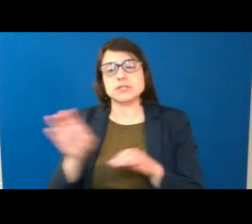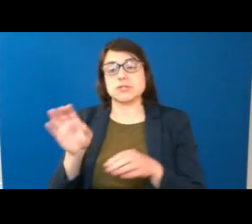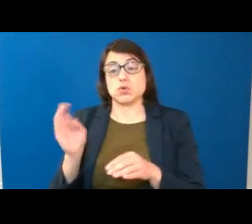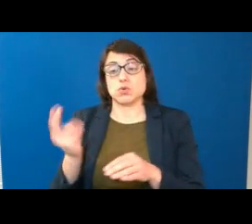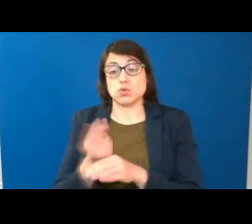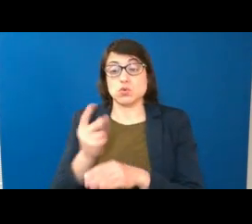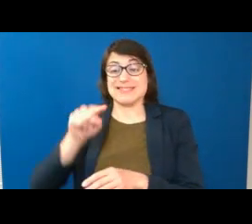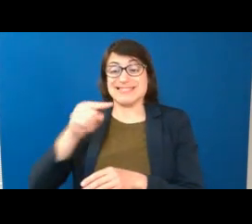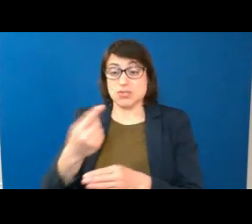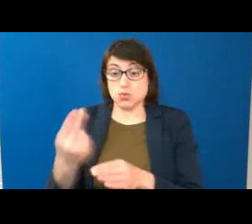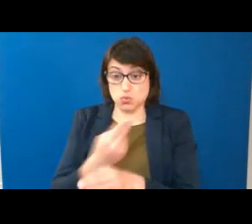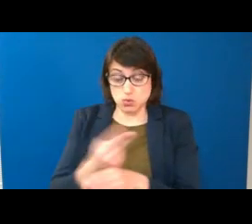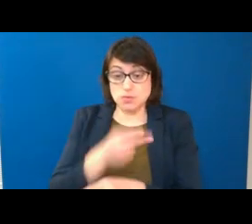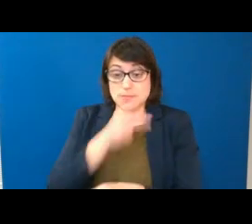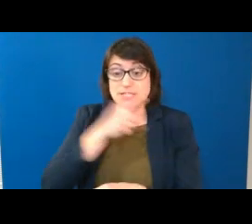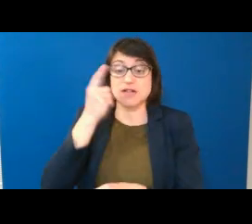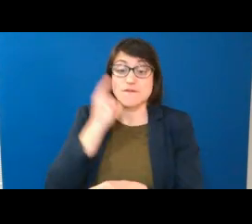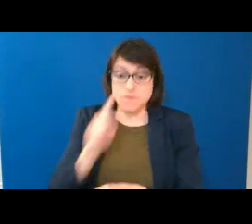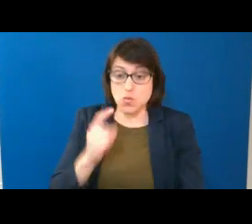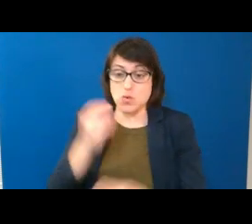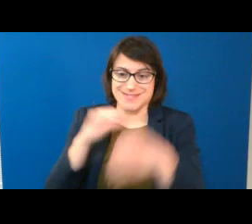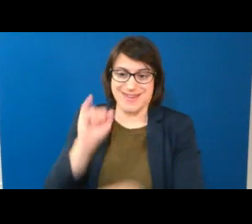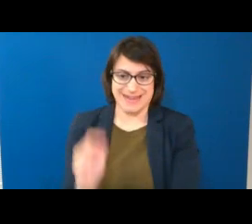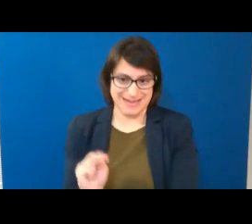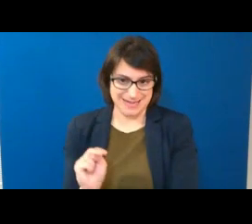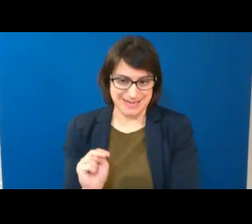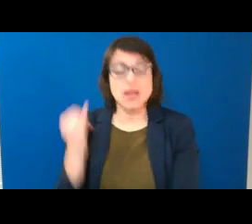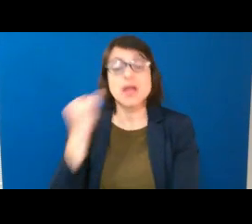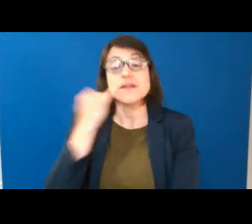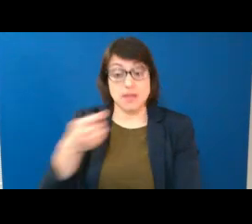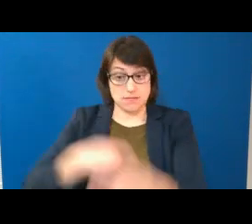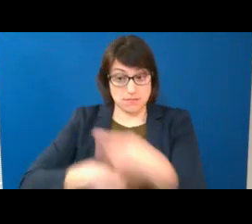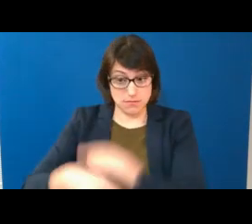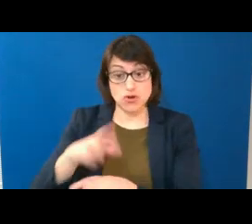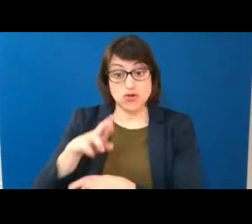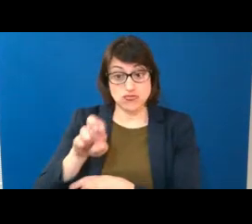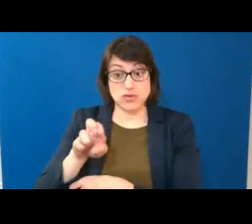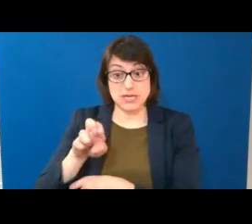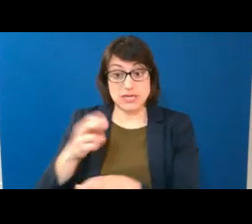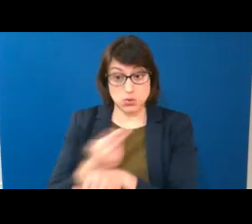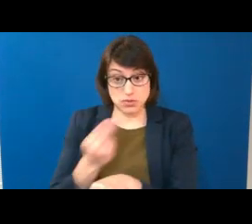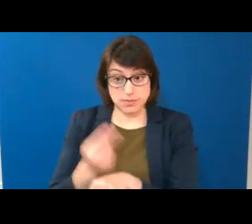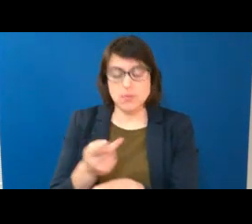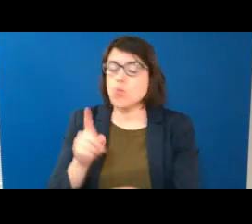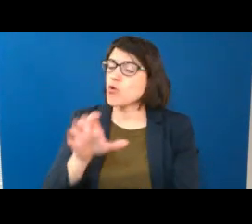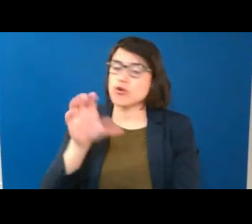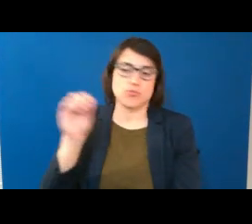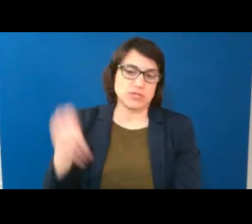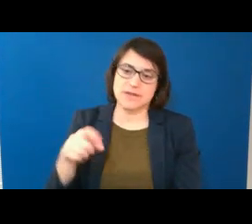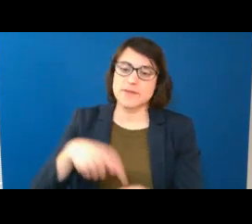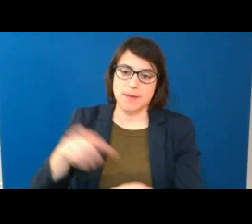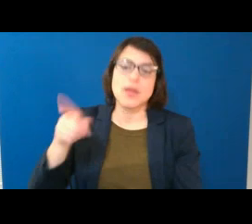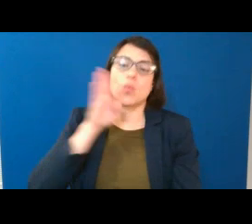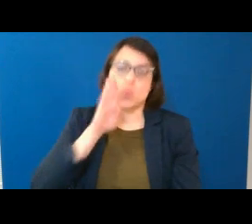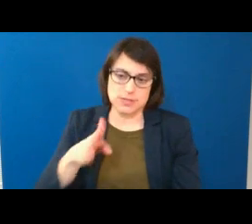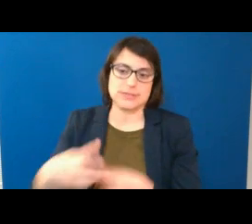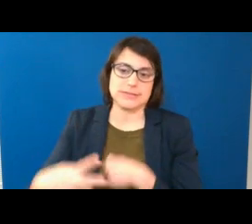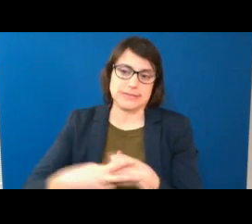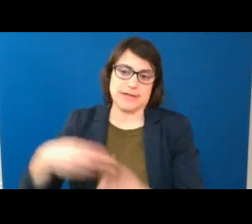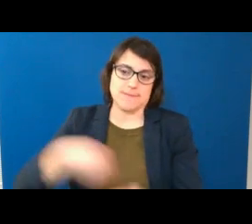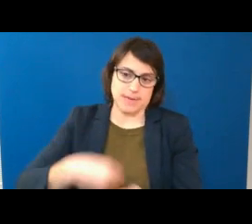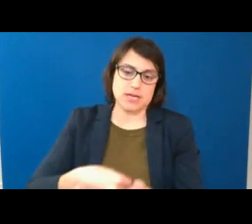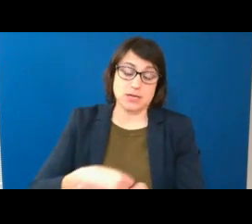they switch to reusables, 100% of the time they will save money. And through this grant opportunity, we actually have funds to